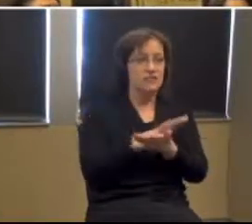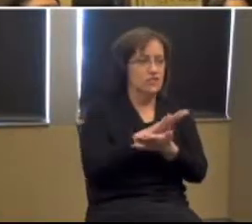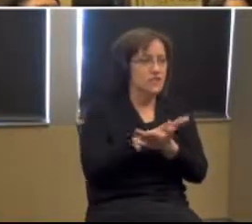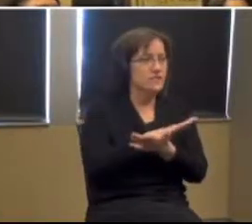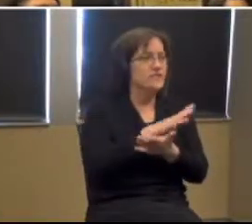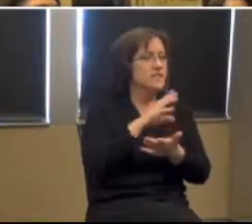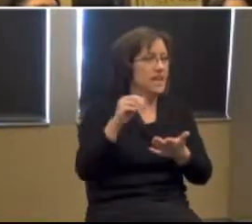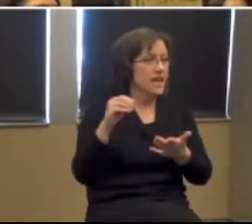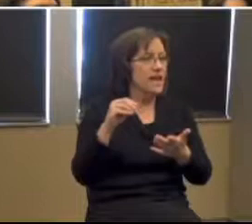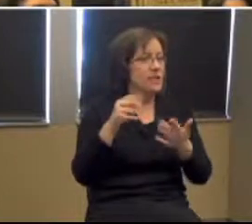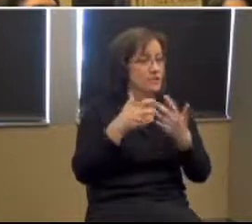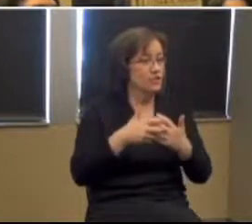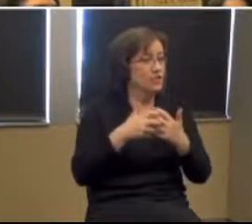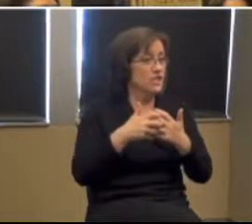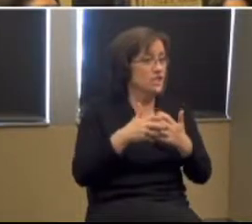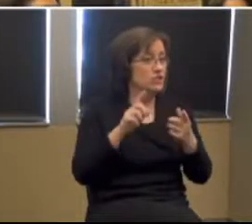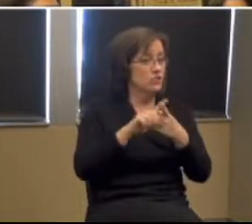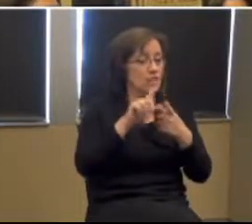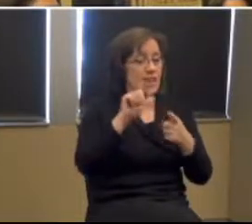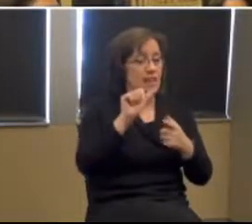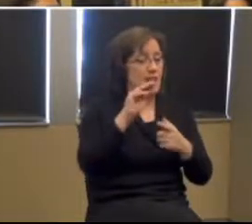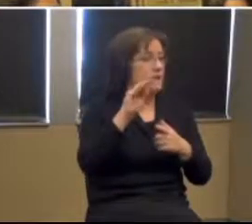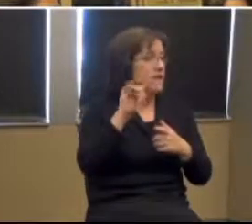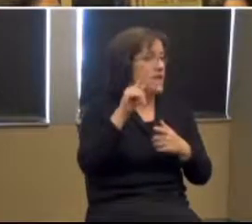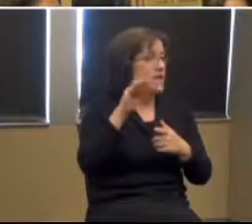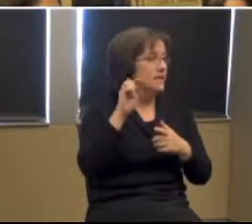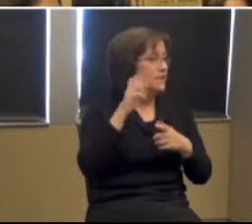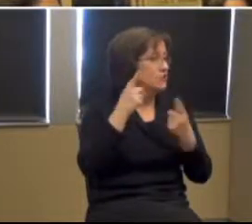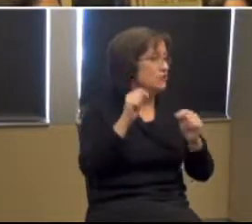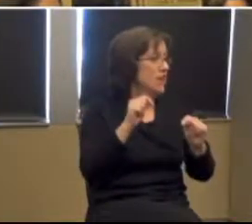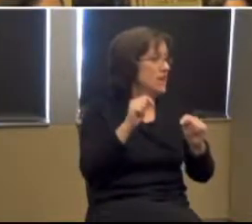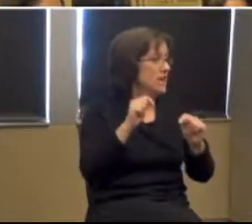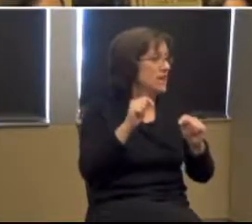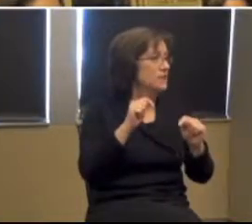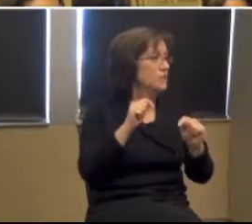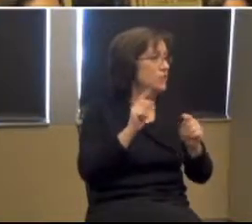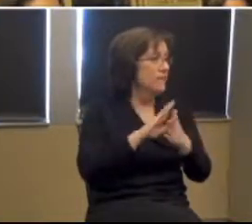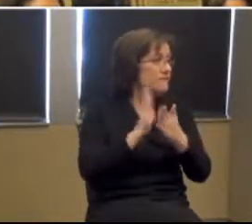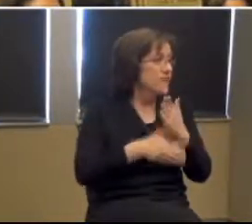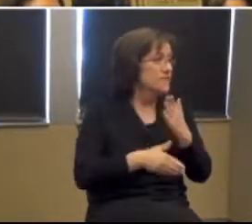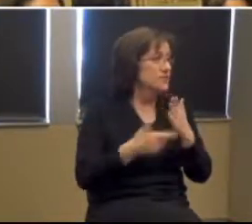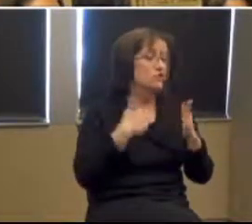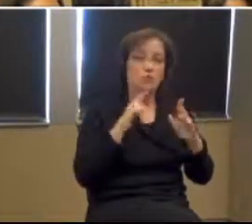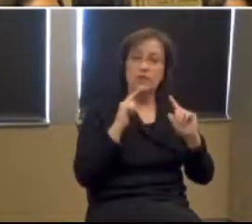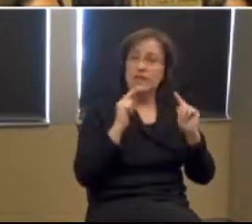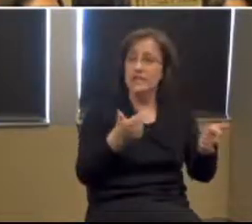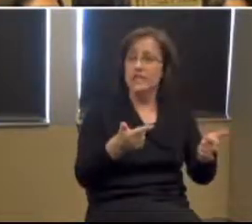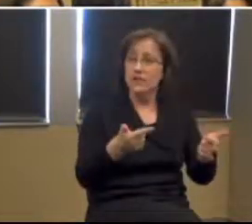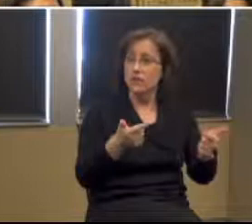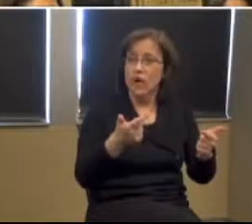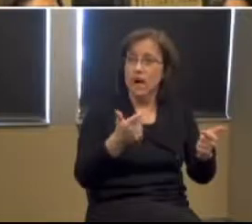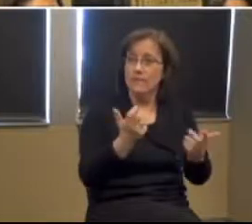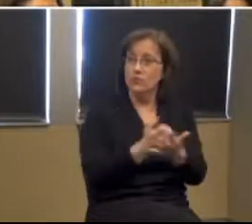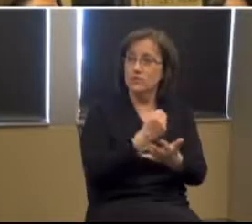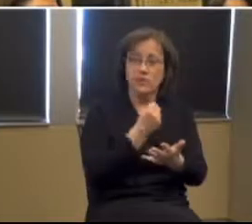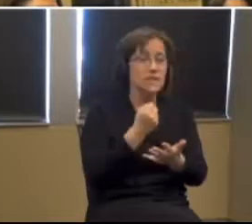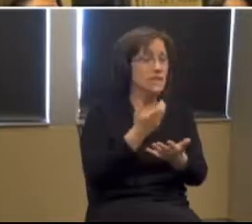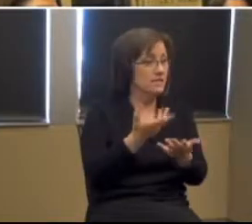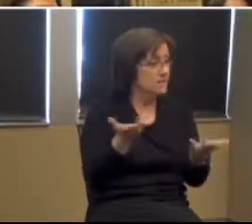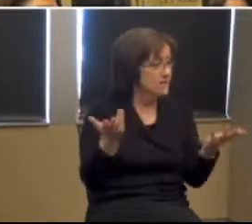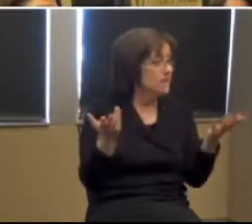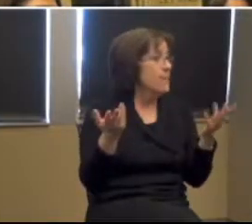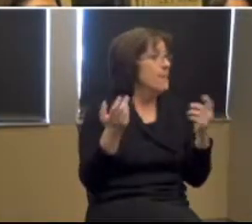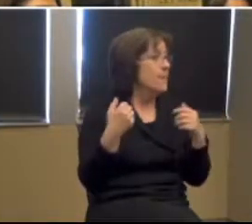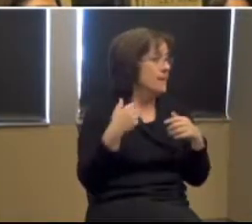and get as close to a finished product today. You're given that opportunity, and so think about your system setup as well